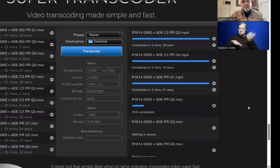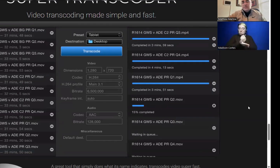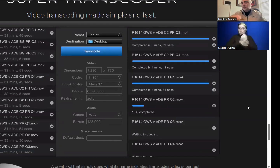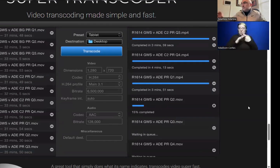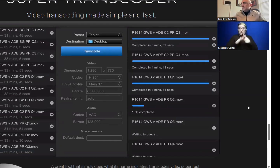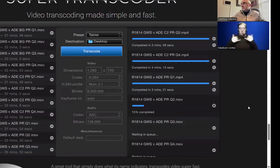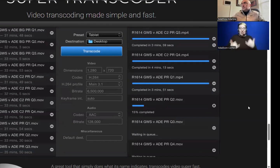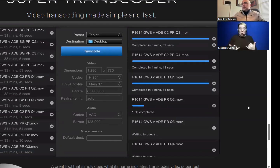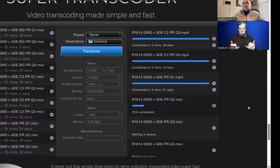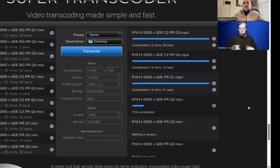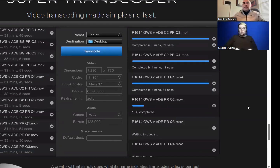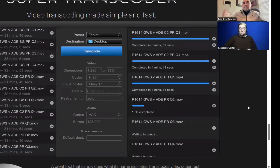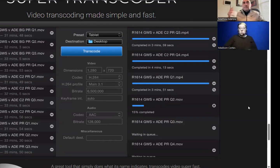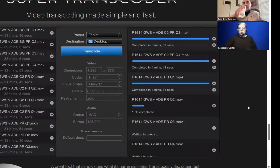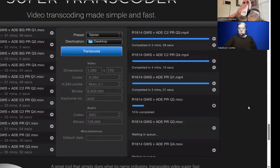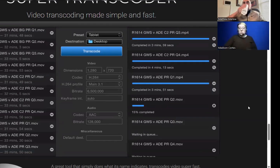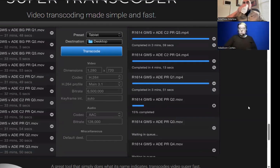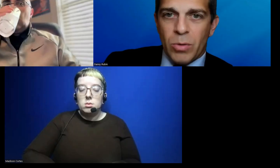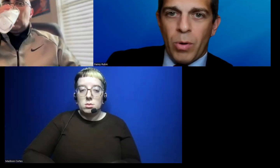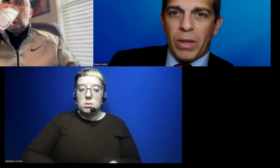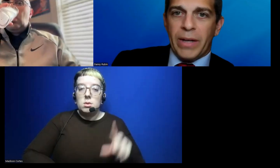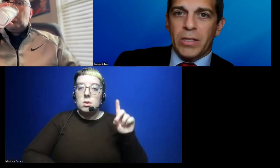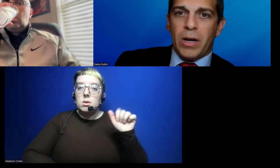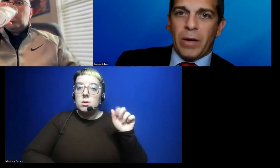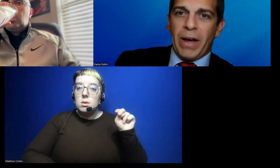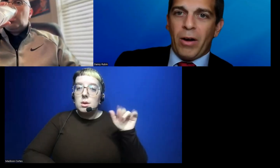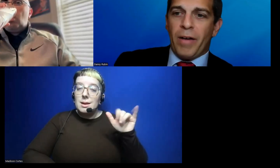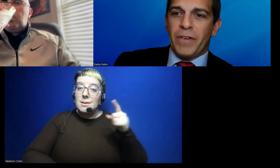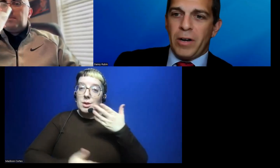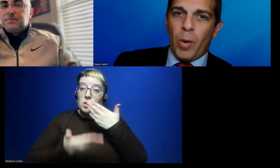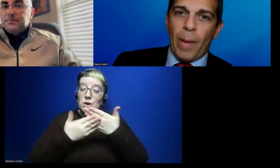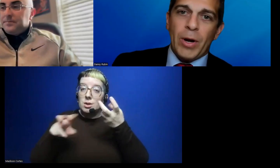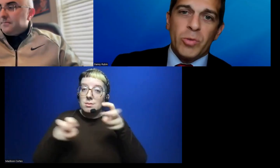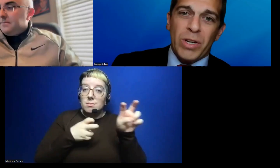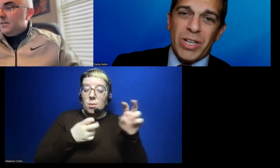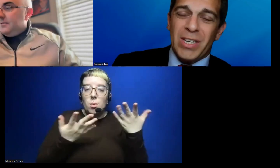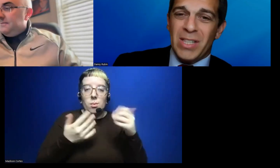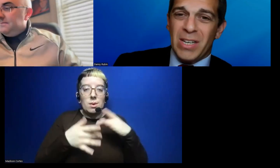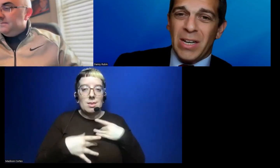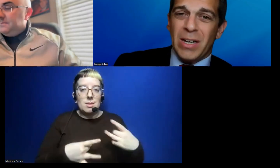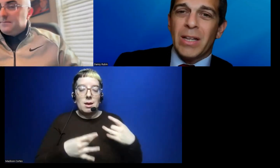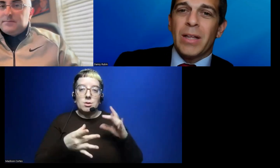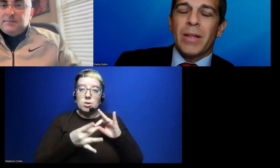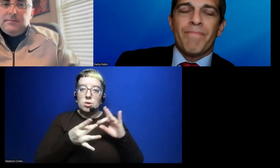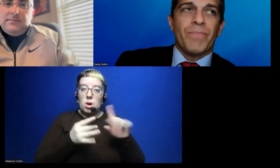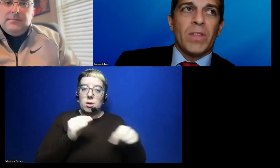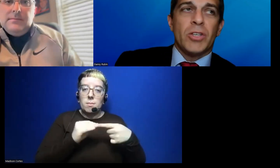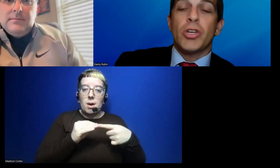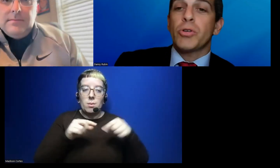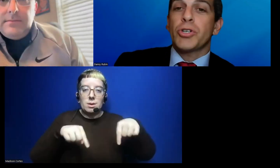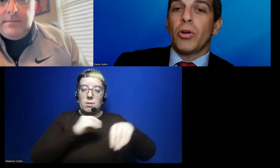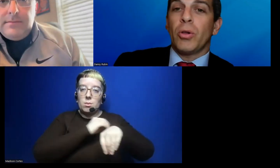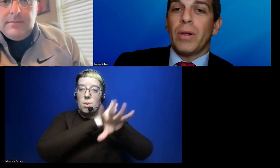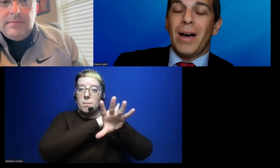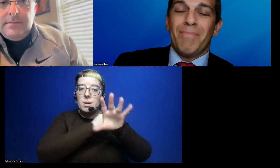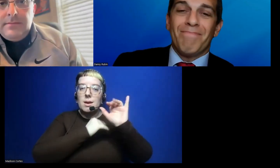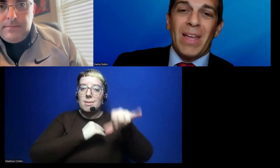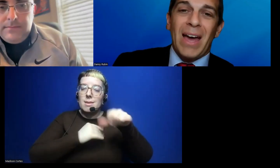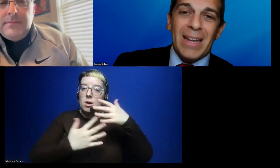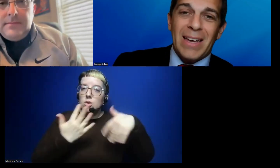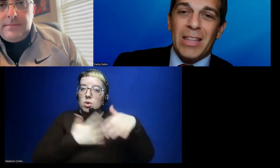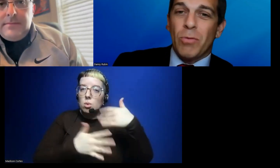in college. So that's a good segue into what we like to talk about often in our webinars, which is the